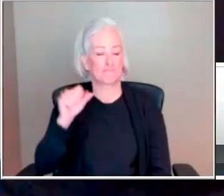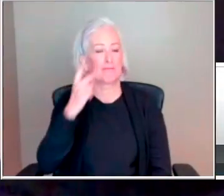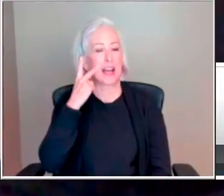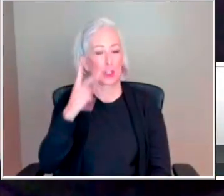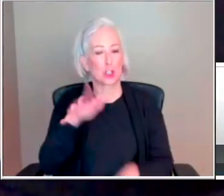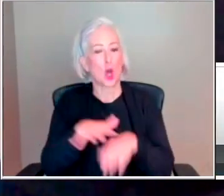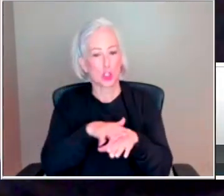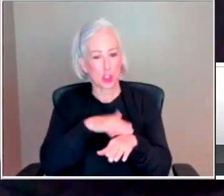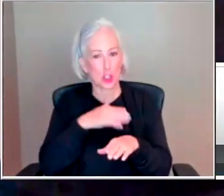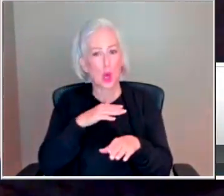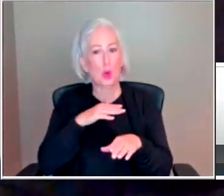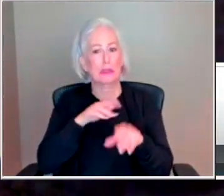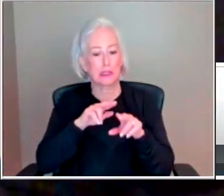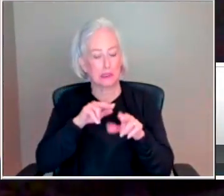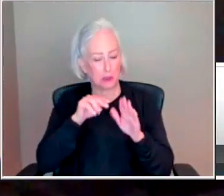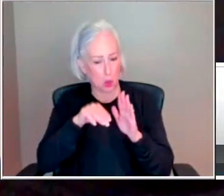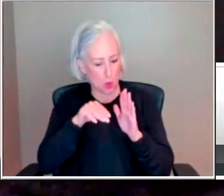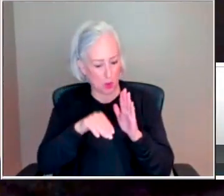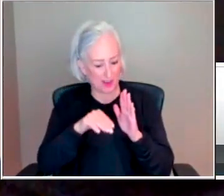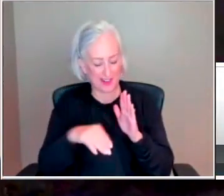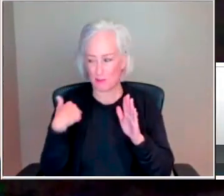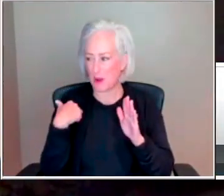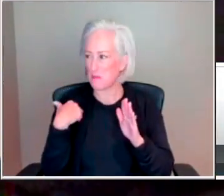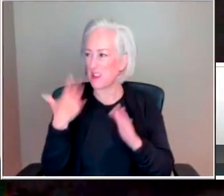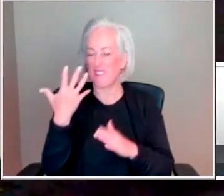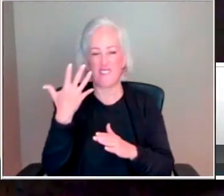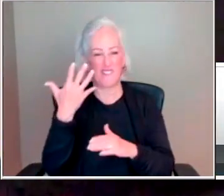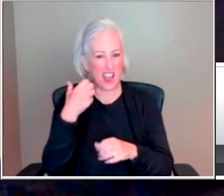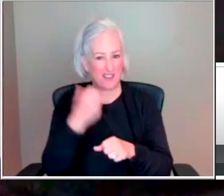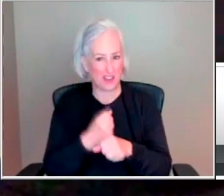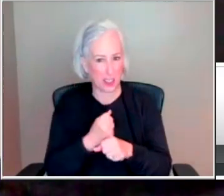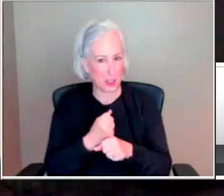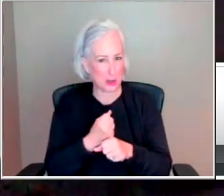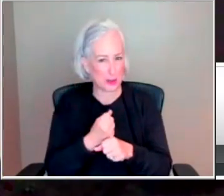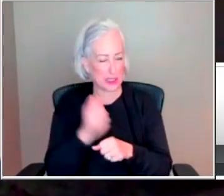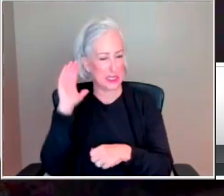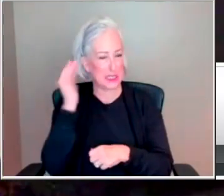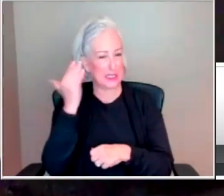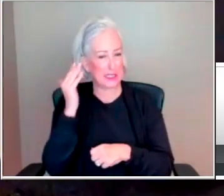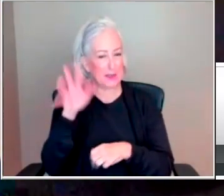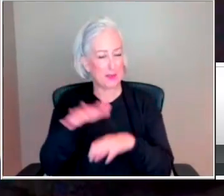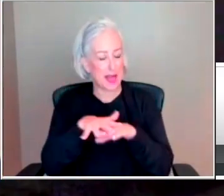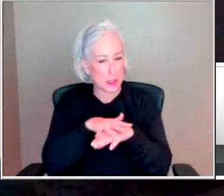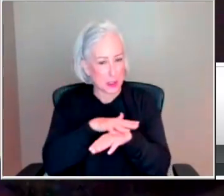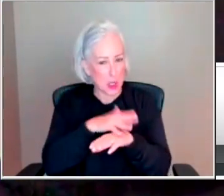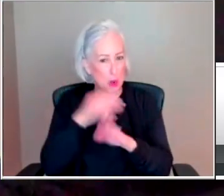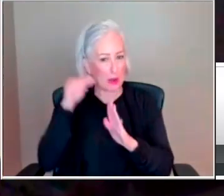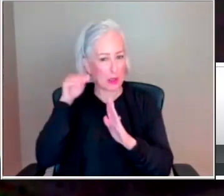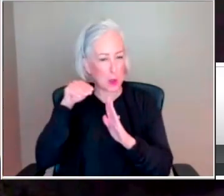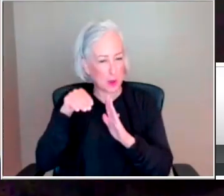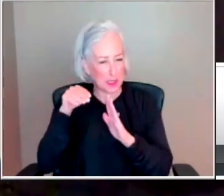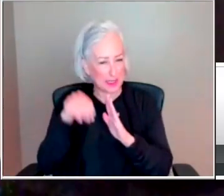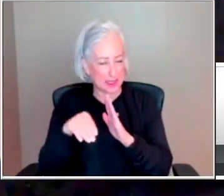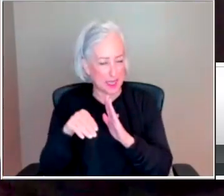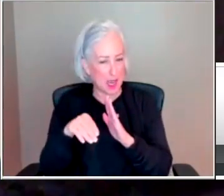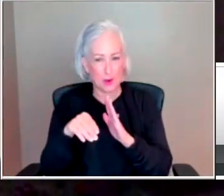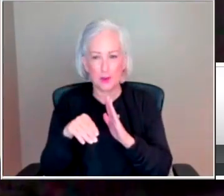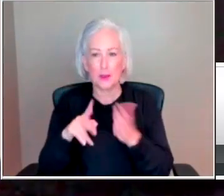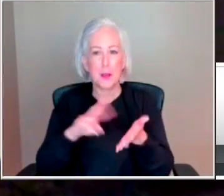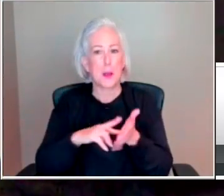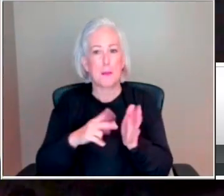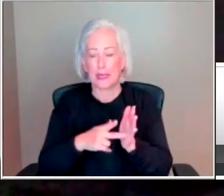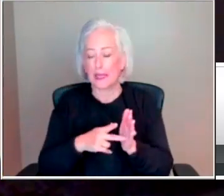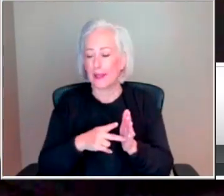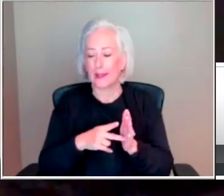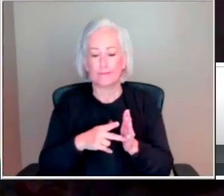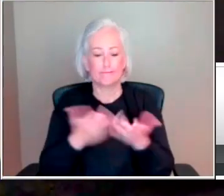the last 5 years. She had slowly just start going down to where she wasn't climbing